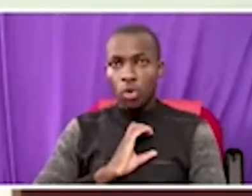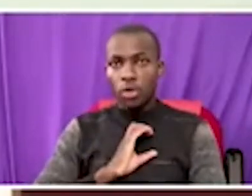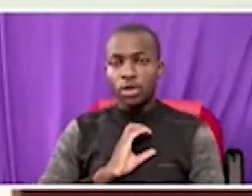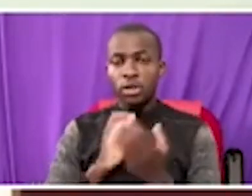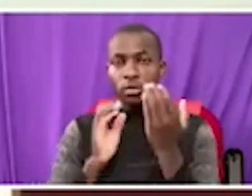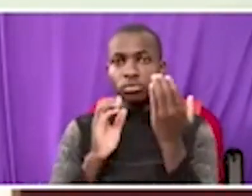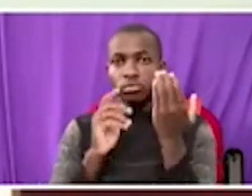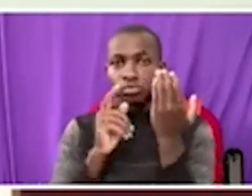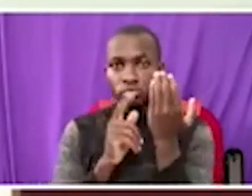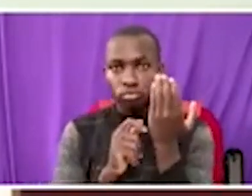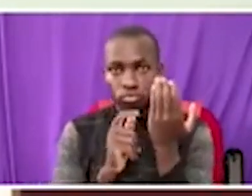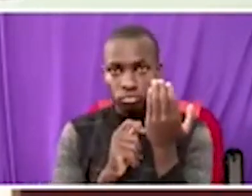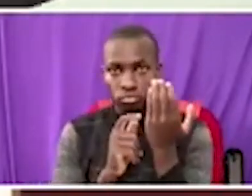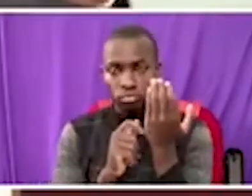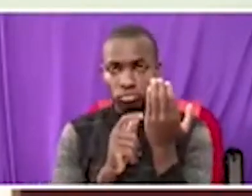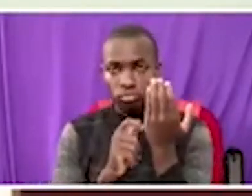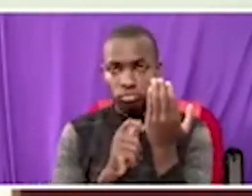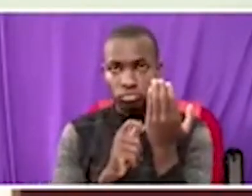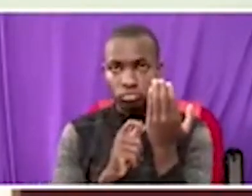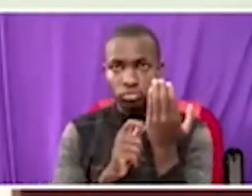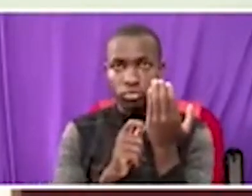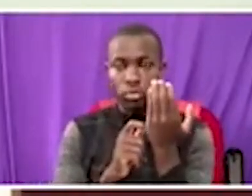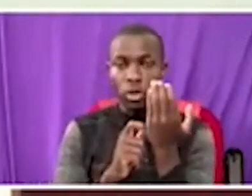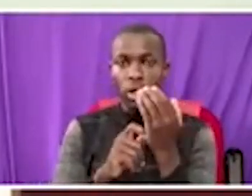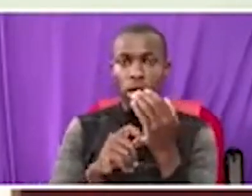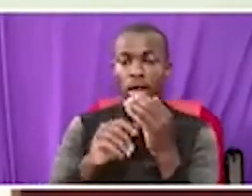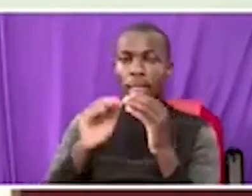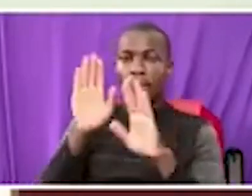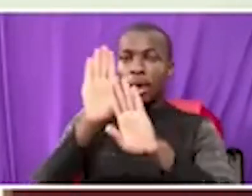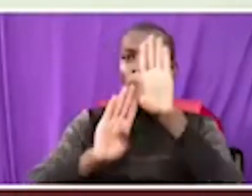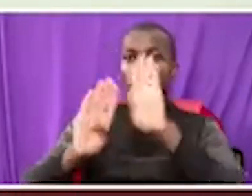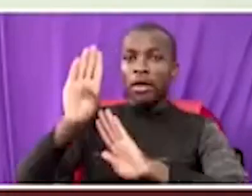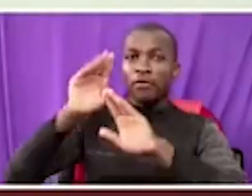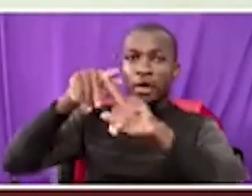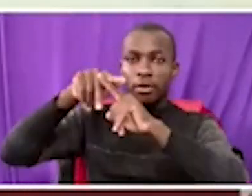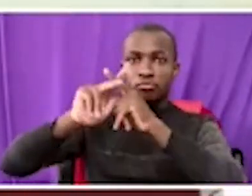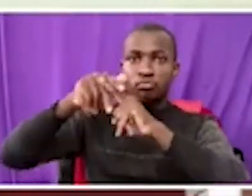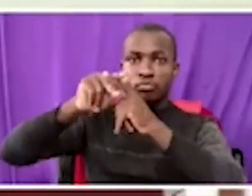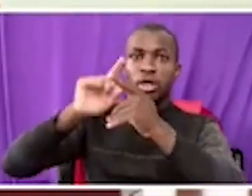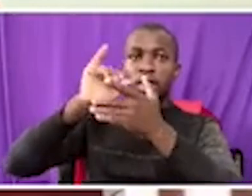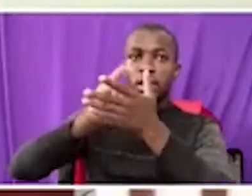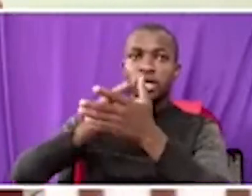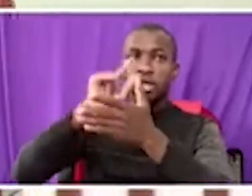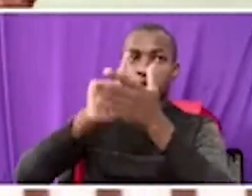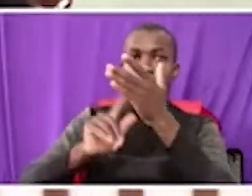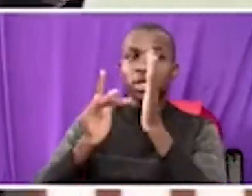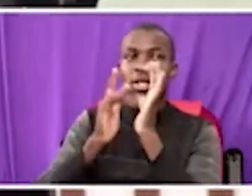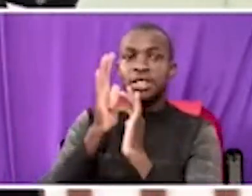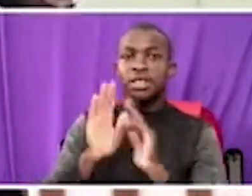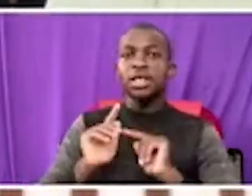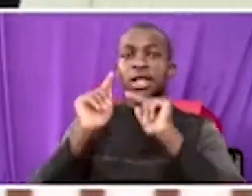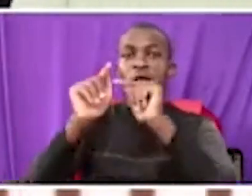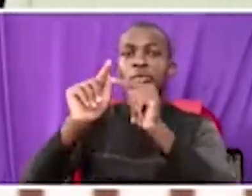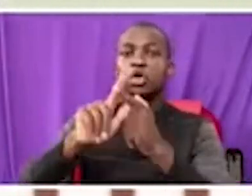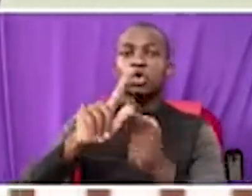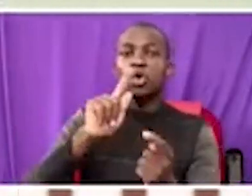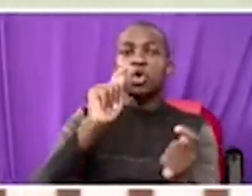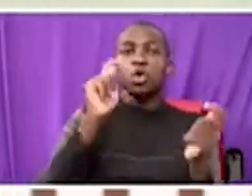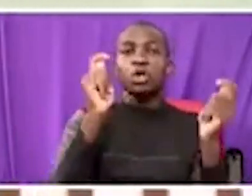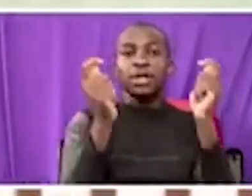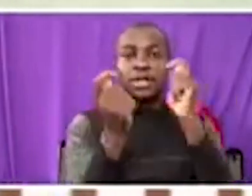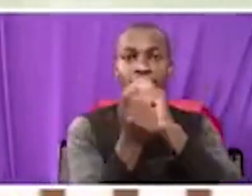Swahili, moral ukarabati. That is what Jesus is coming to do, to transform